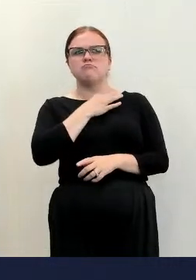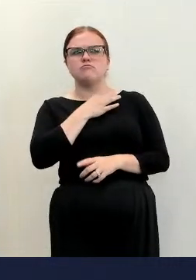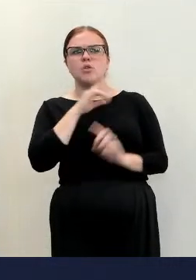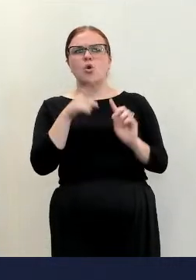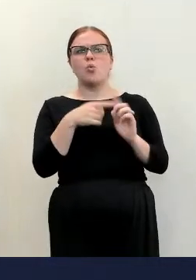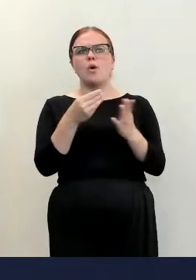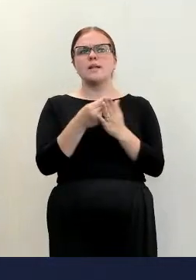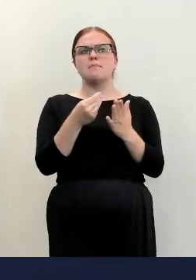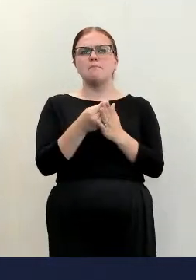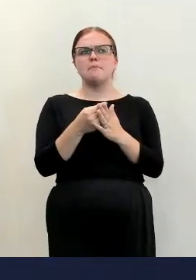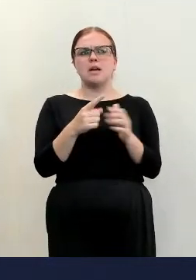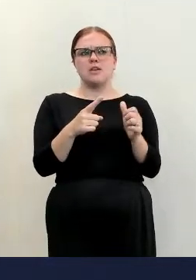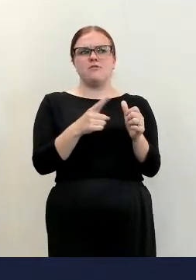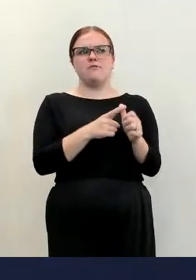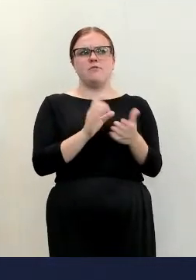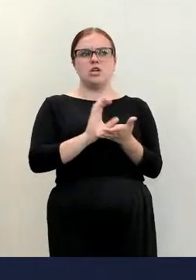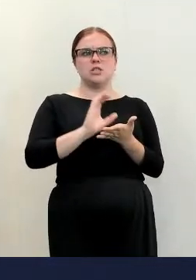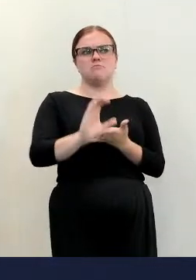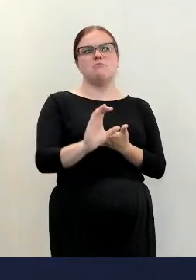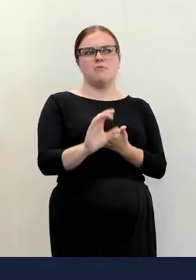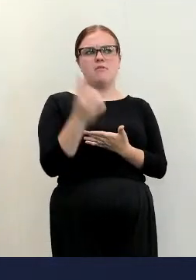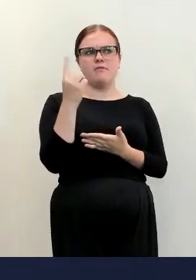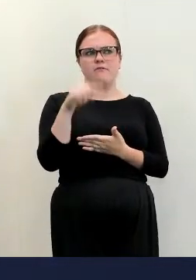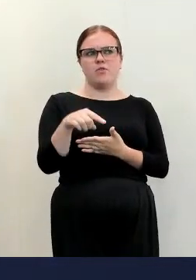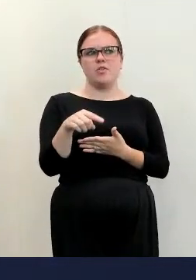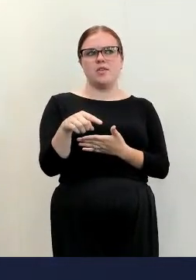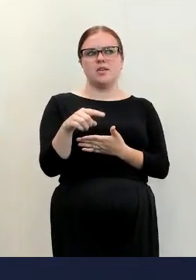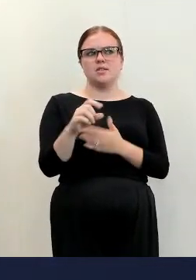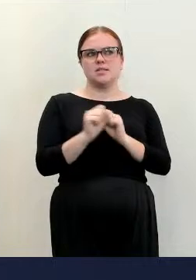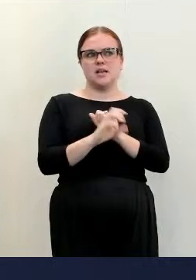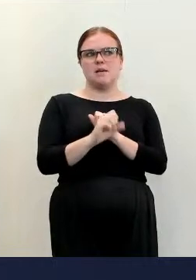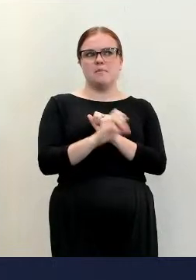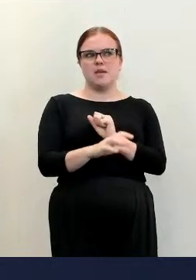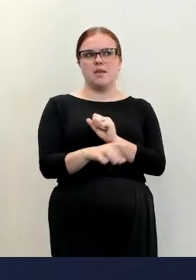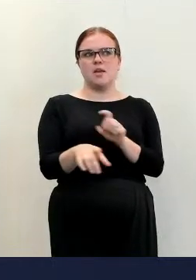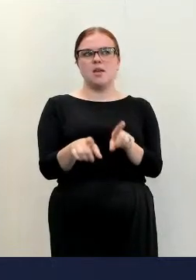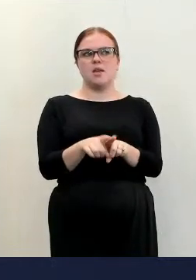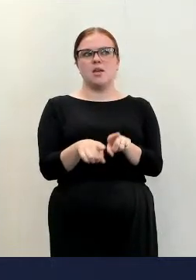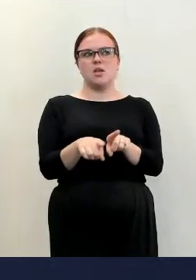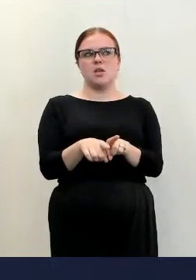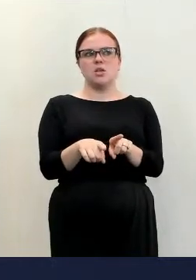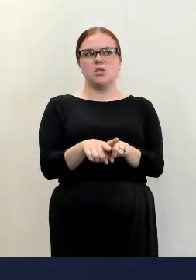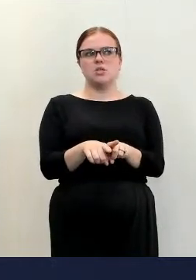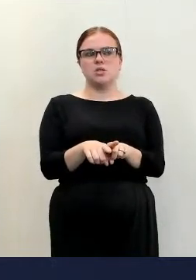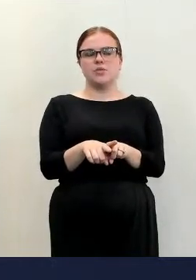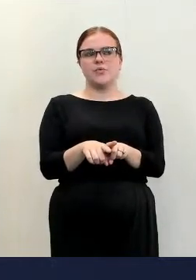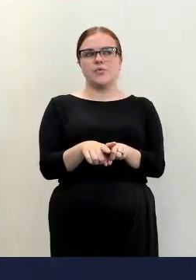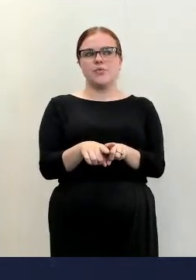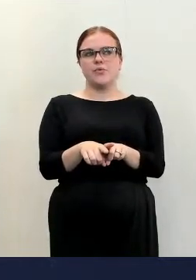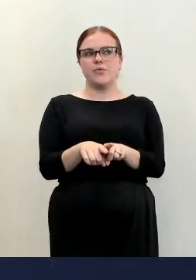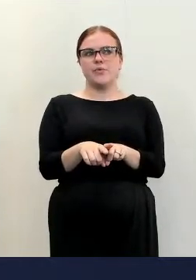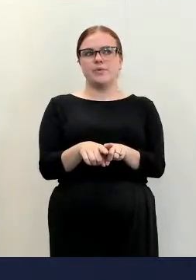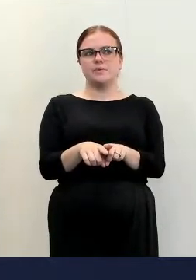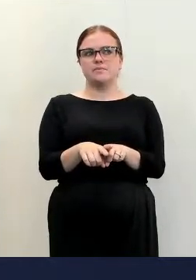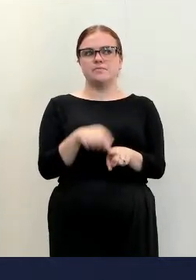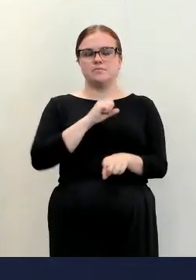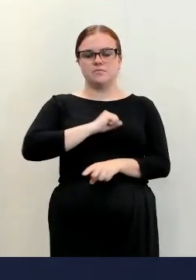money was first allocated in the budget for this $1 million campaign, and what is the